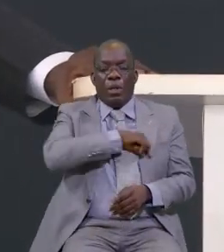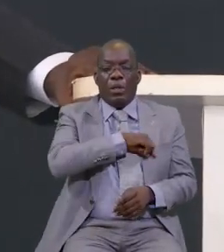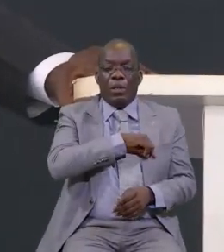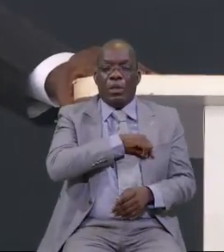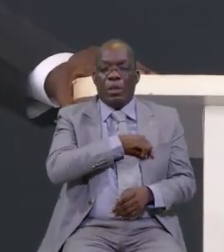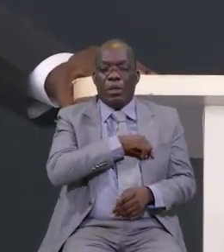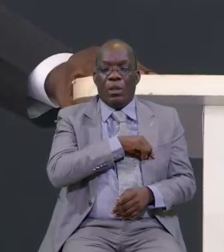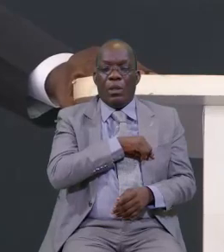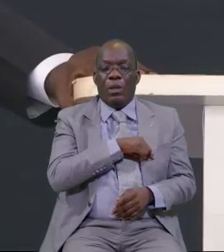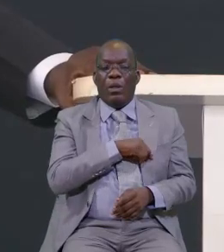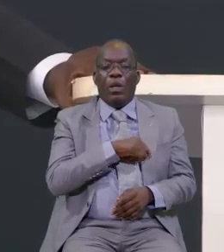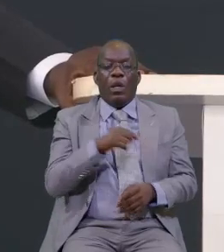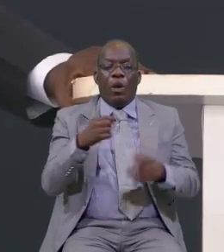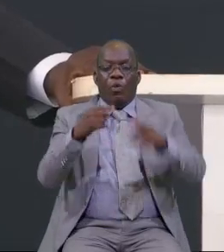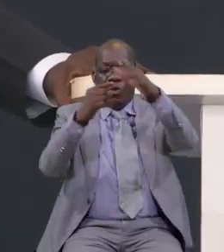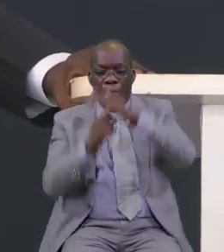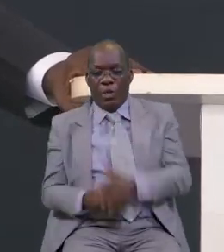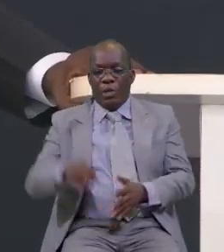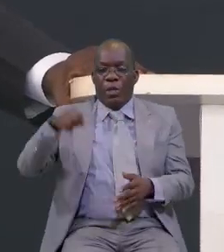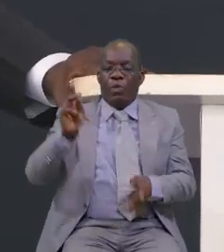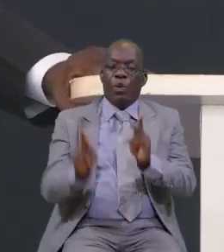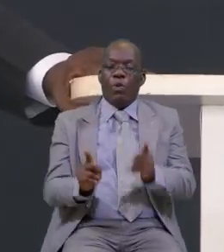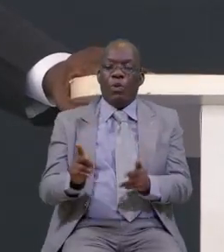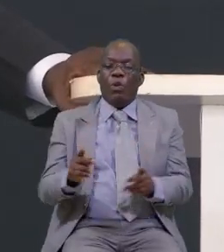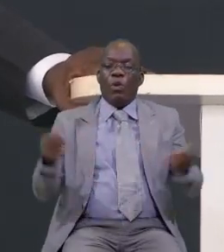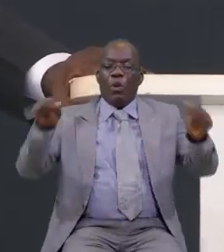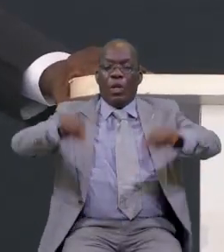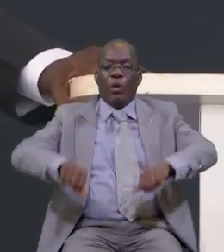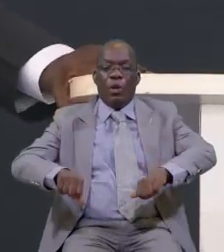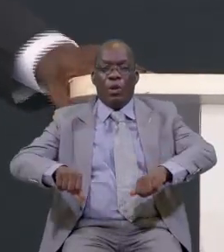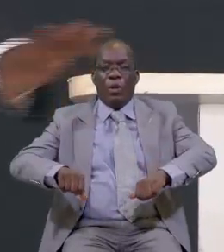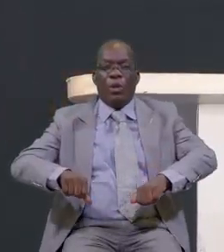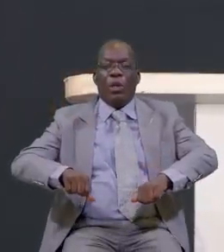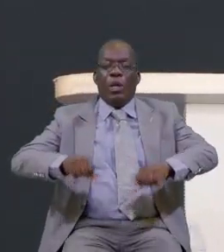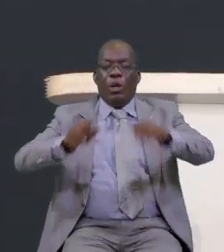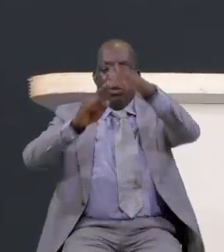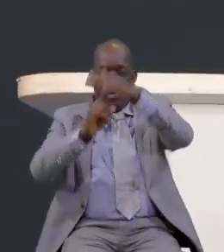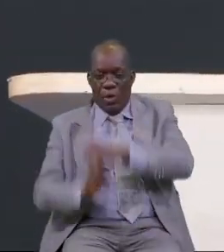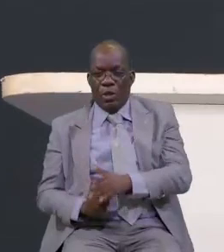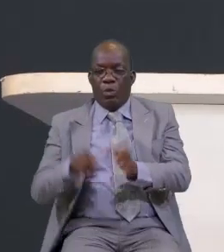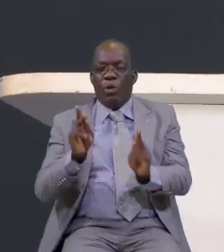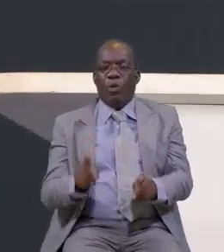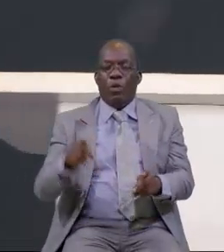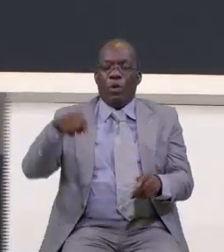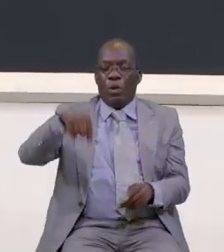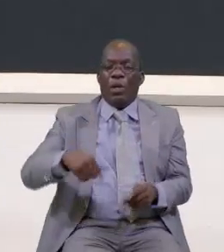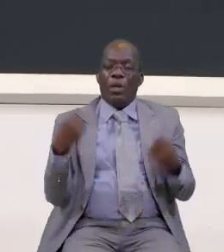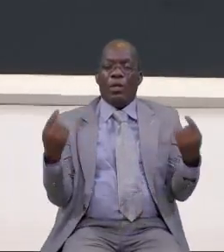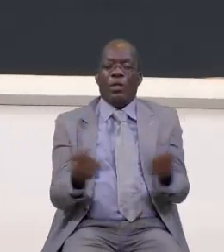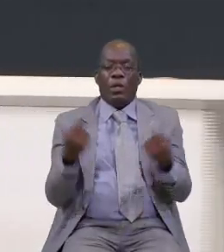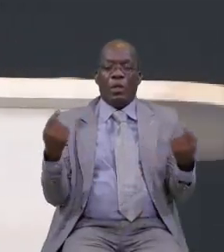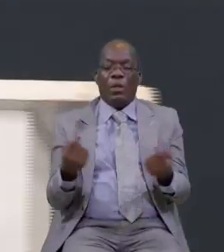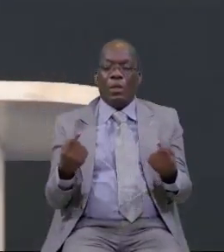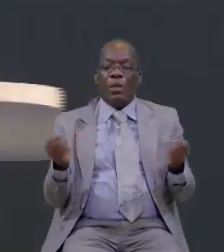people down. Condemnation weighs people down. Sin, with the consequence